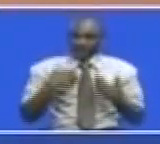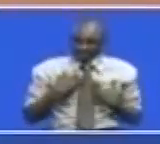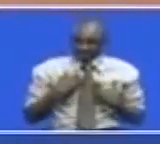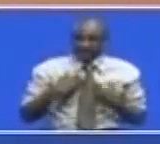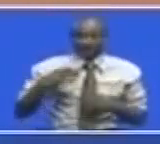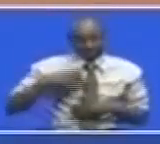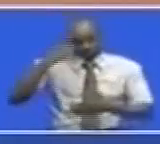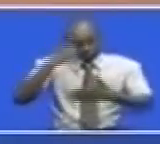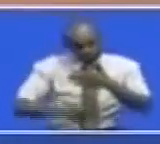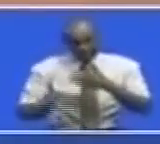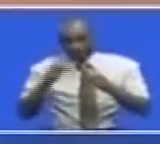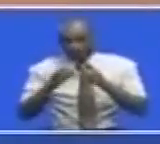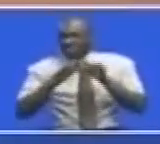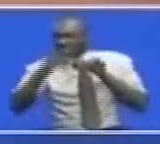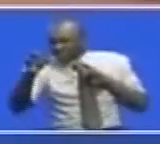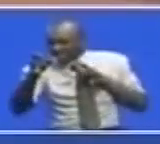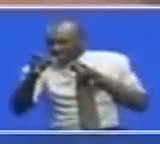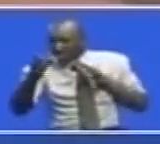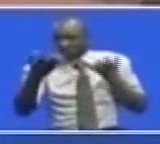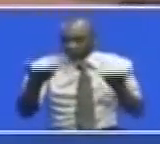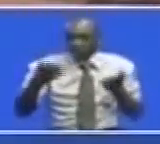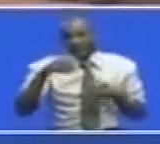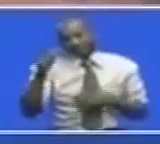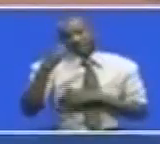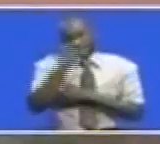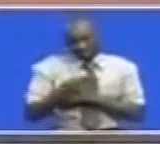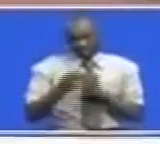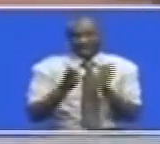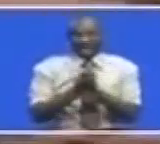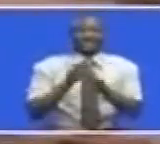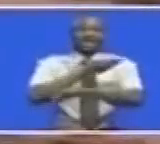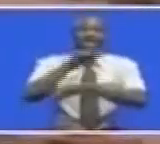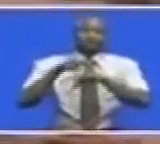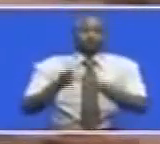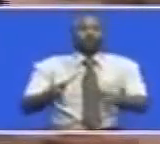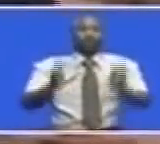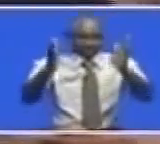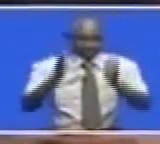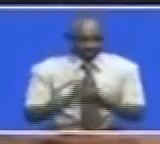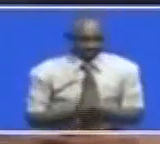user charge based on distance travelled for other county and national roads.